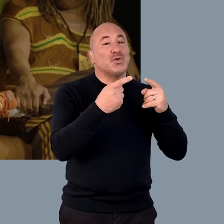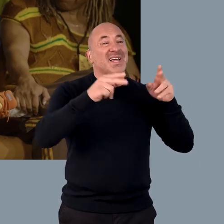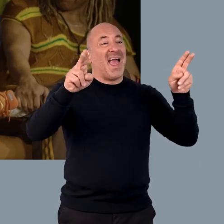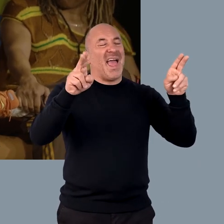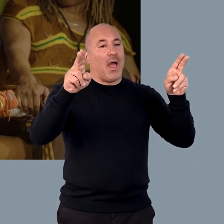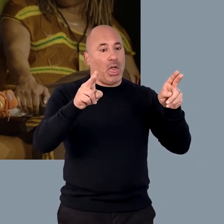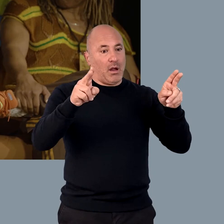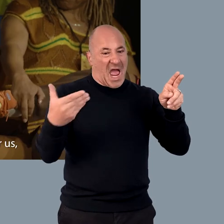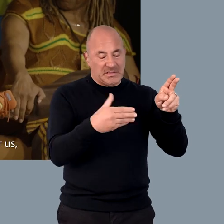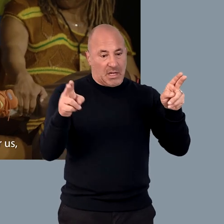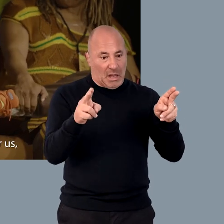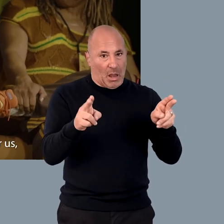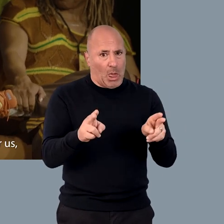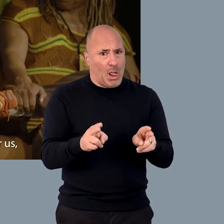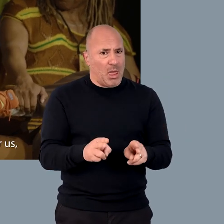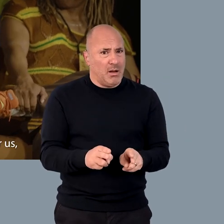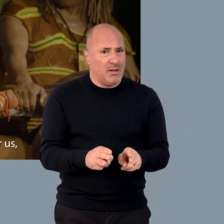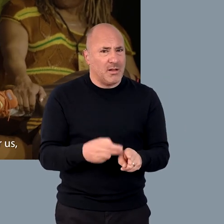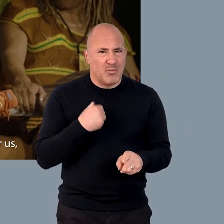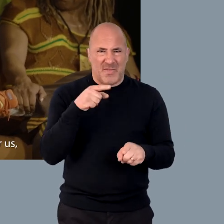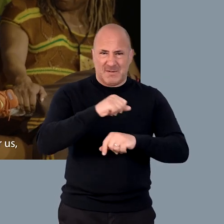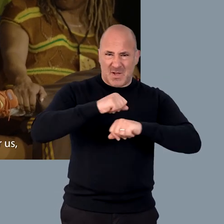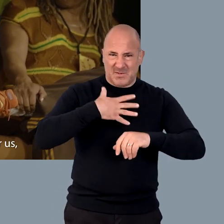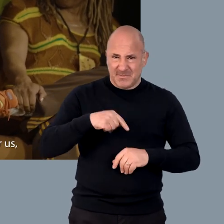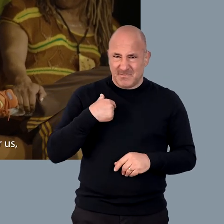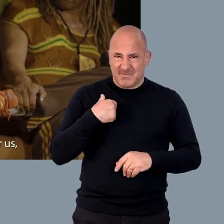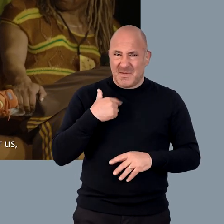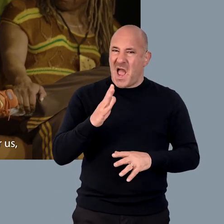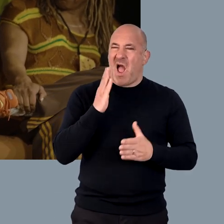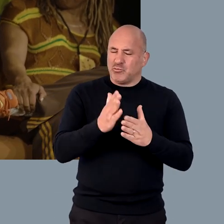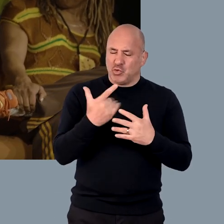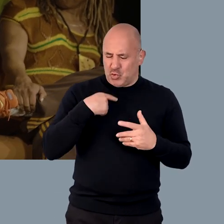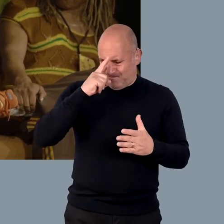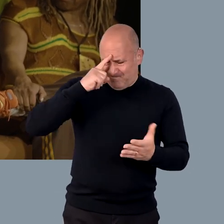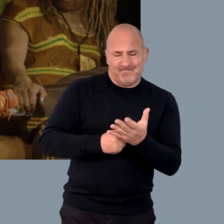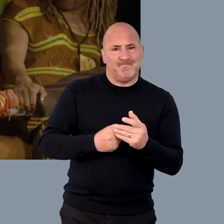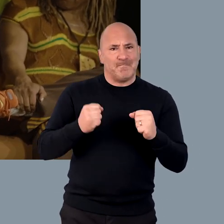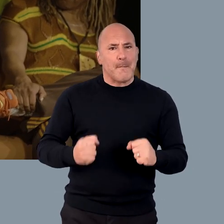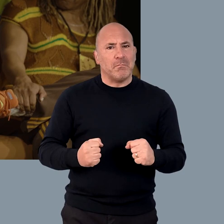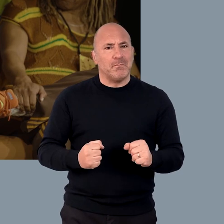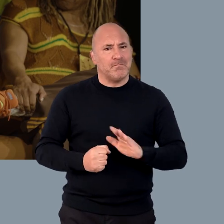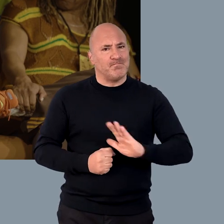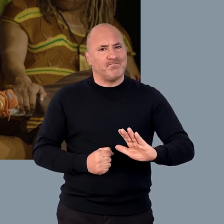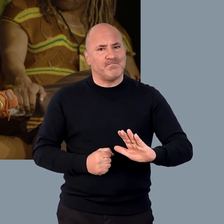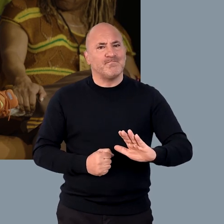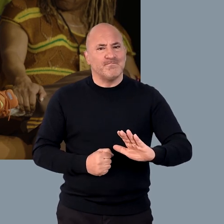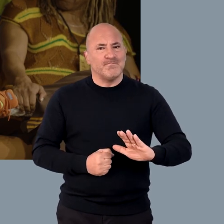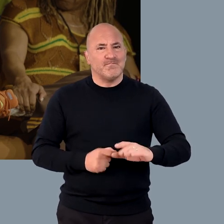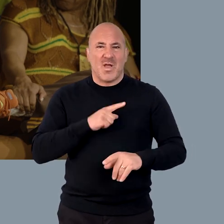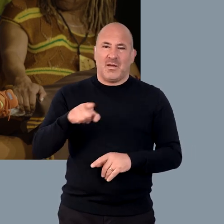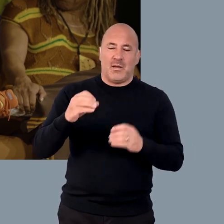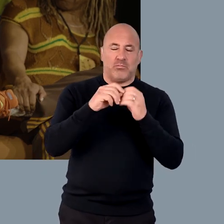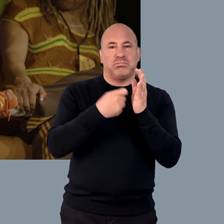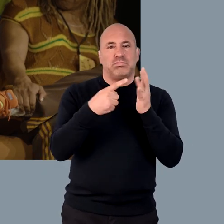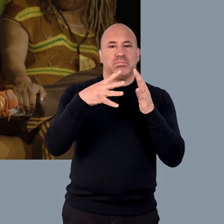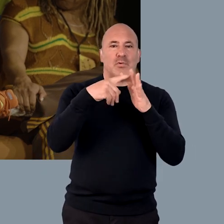there's going to be less opportunities I realized that if I wanted to make the space for us I had to be quite firm about it